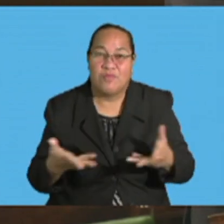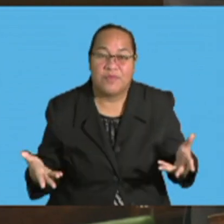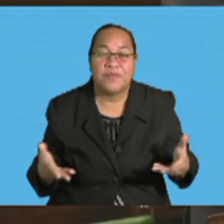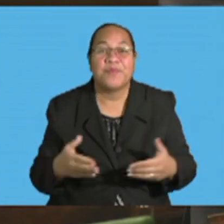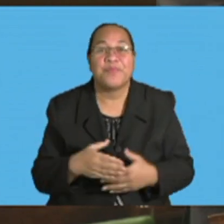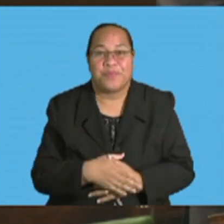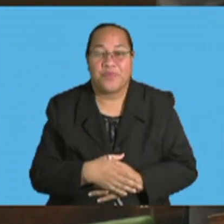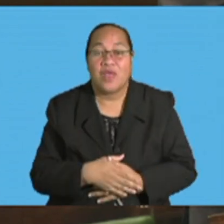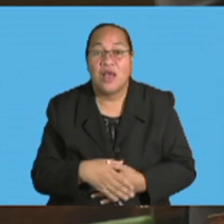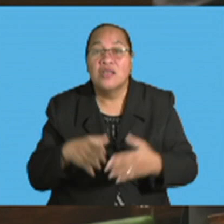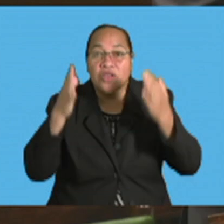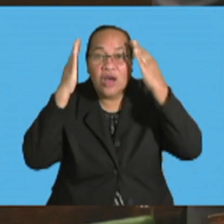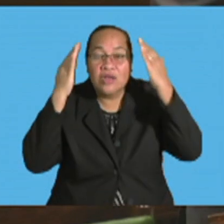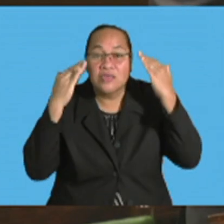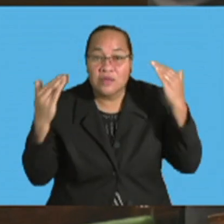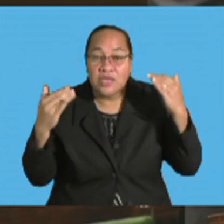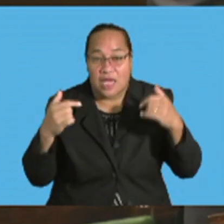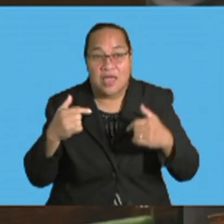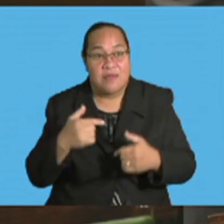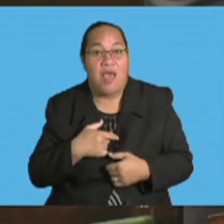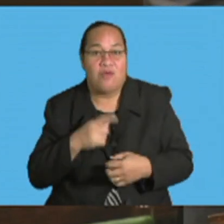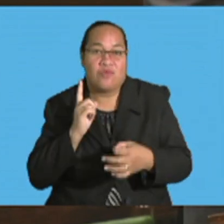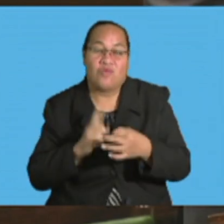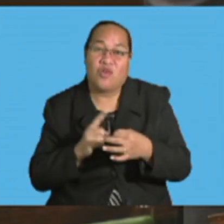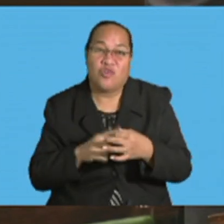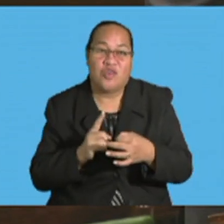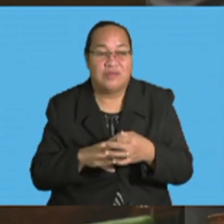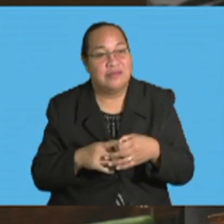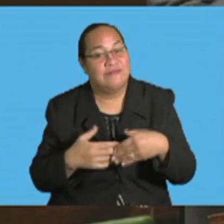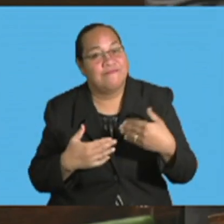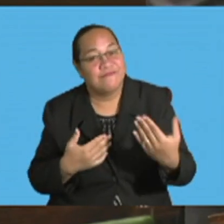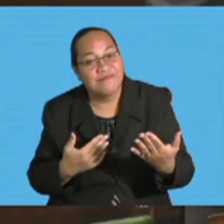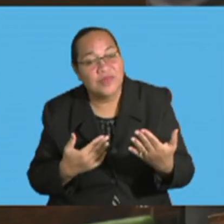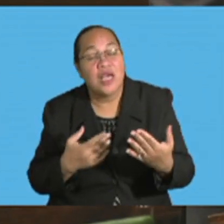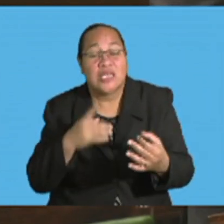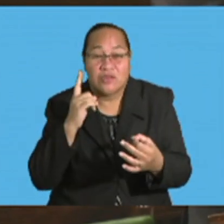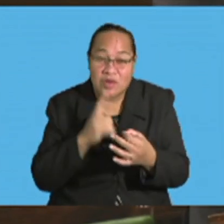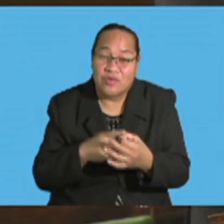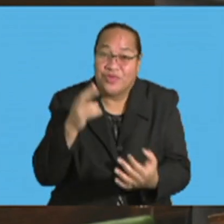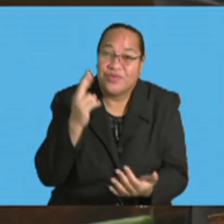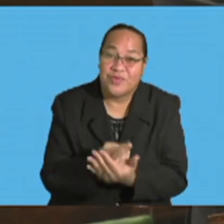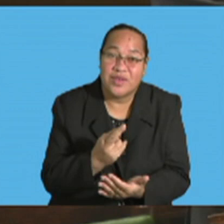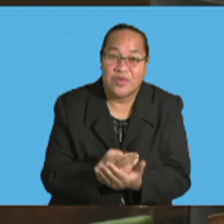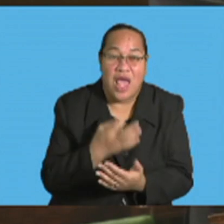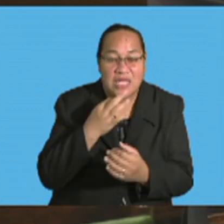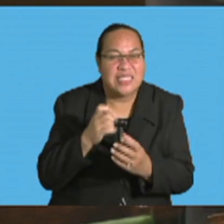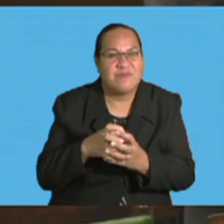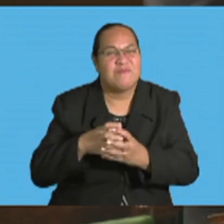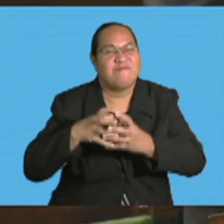So, Honorable Speaker, this isn't a question of semantics, as some like to paint it. It is a question of something far